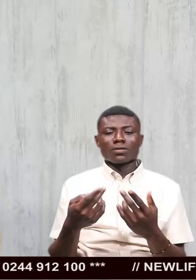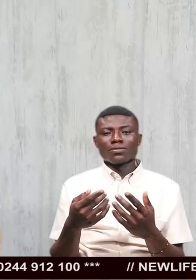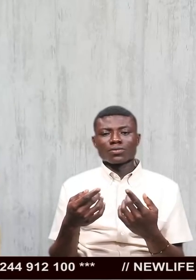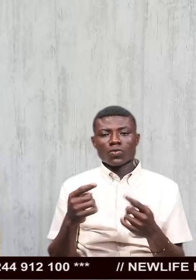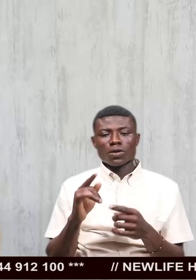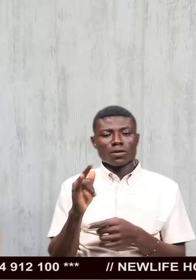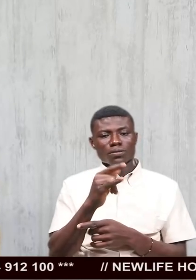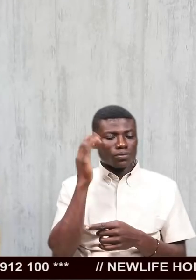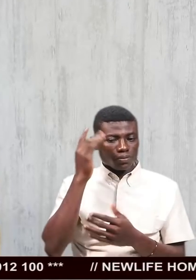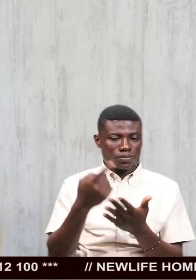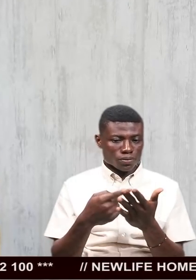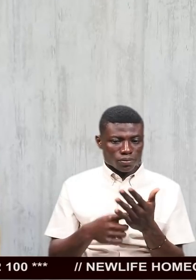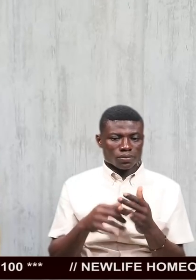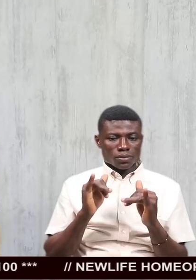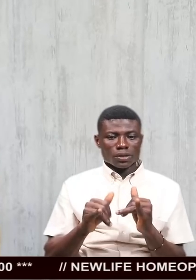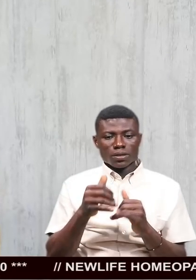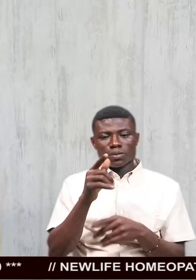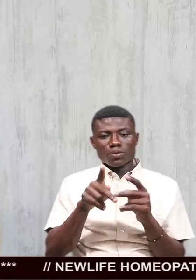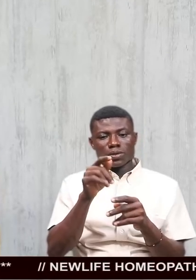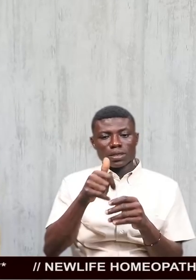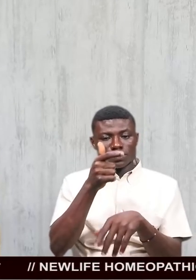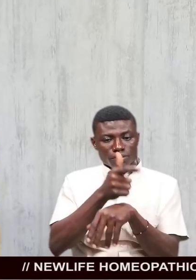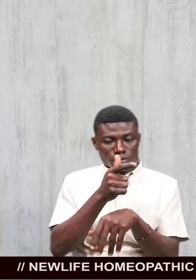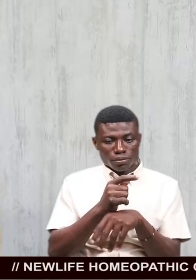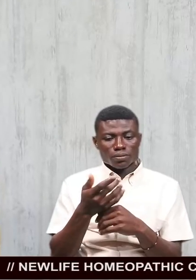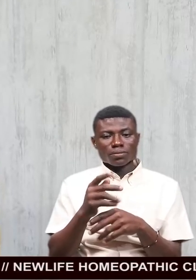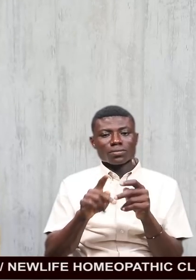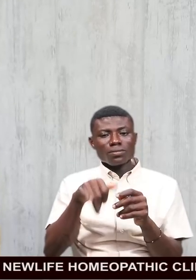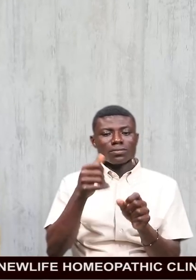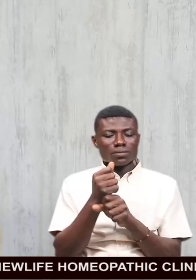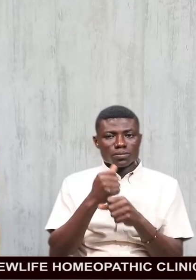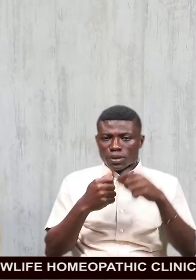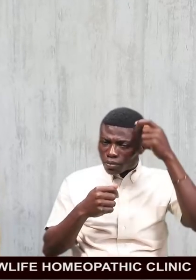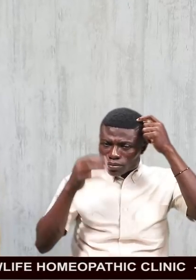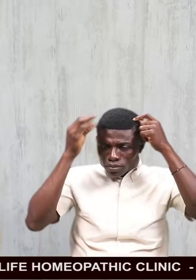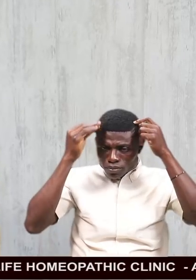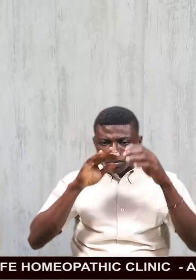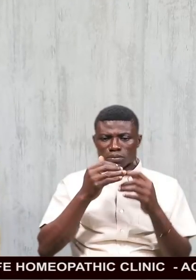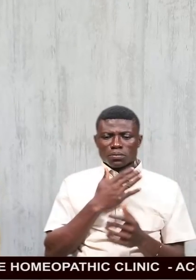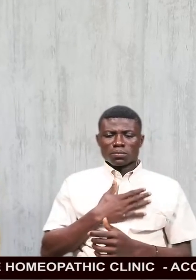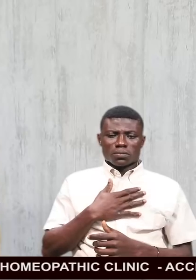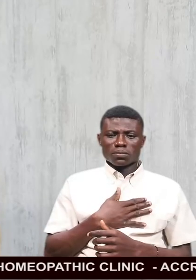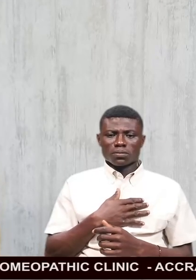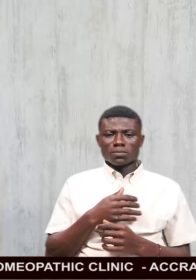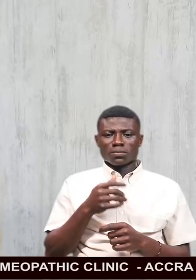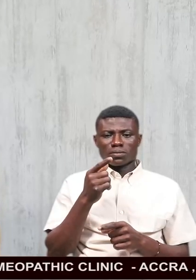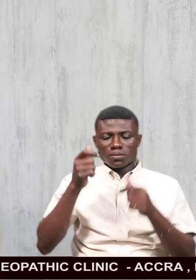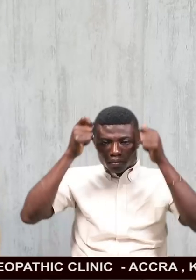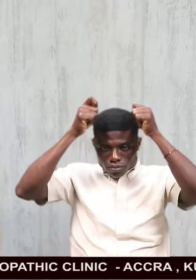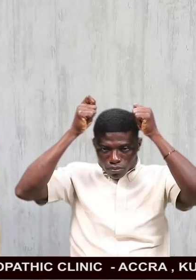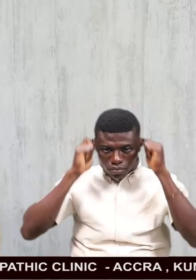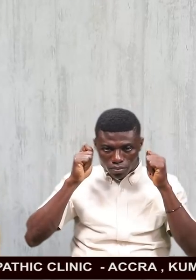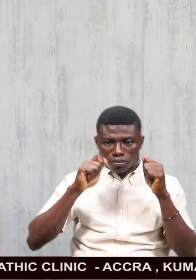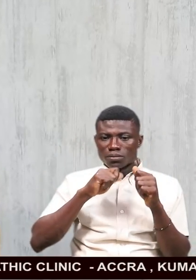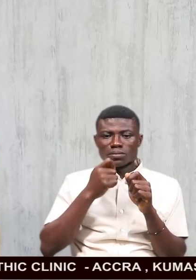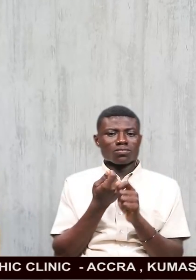ho nkomo stay focus photography chama funni Rushmore Hair City ye metri nwi we mpa chaw e ye wig enye